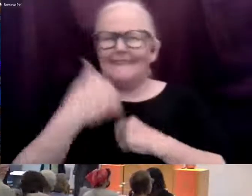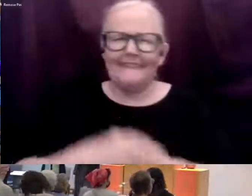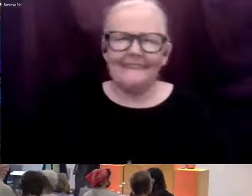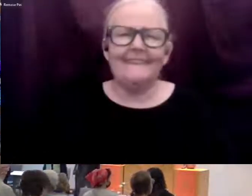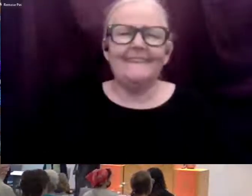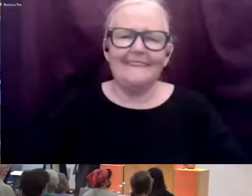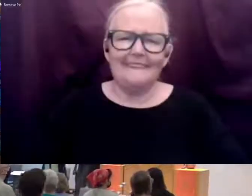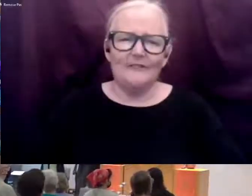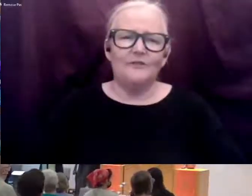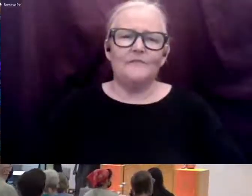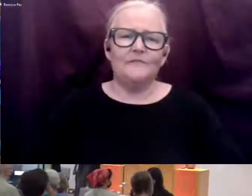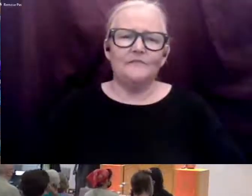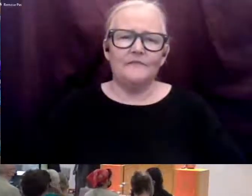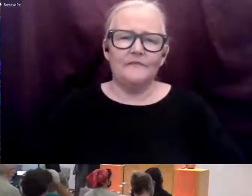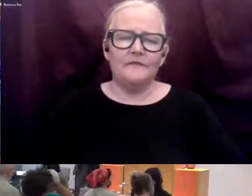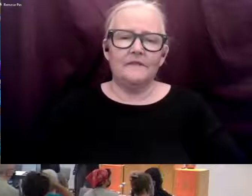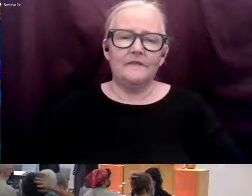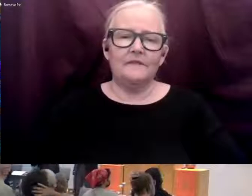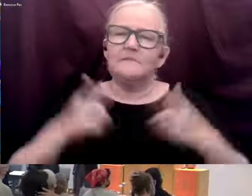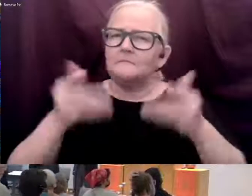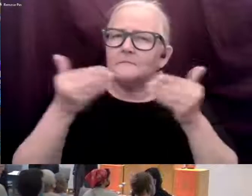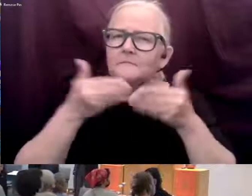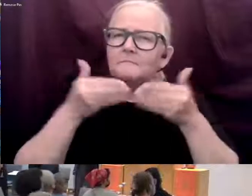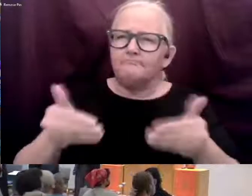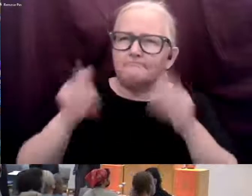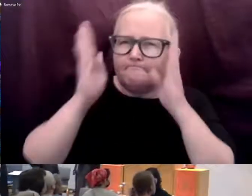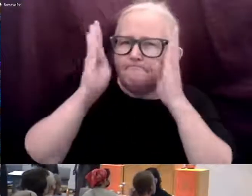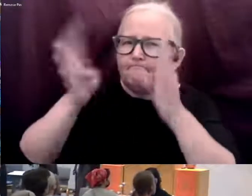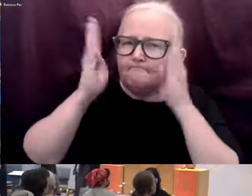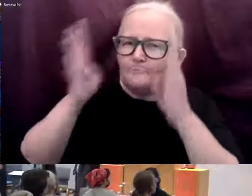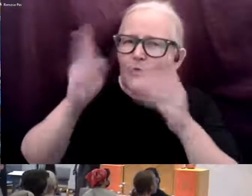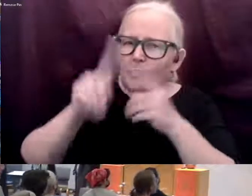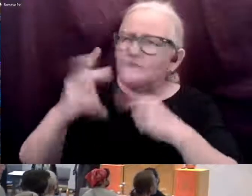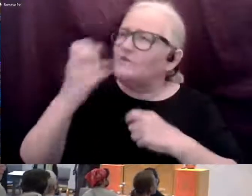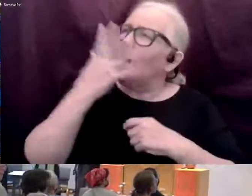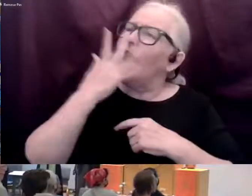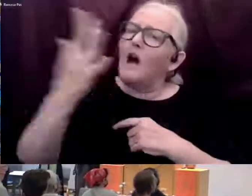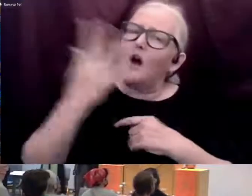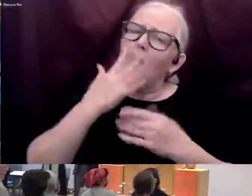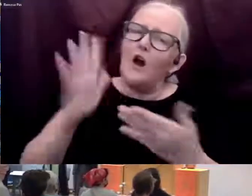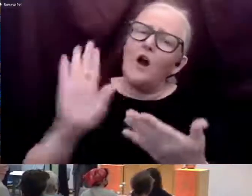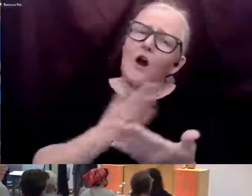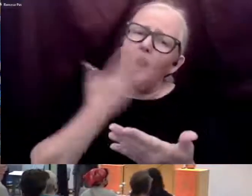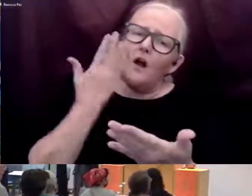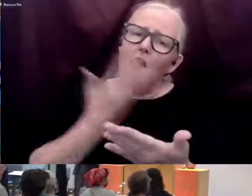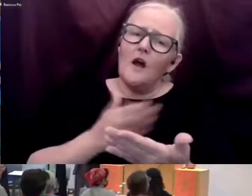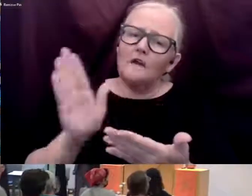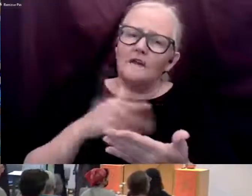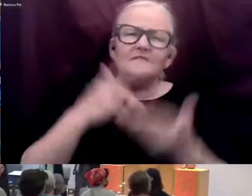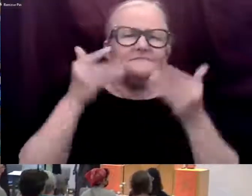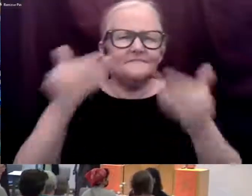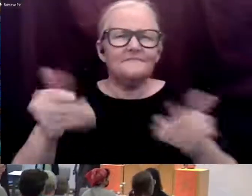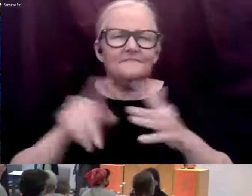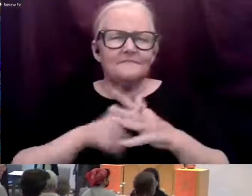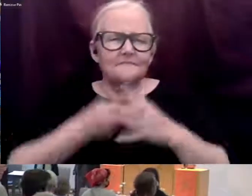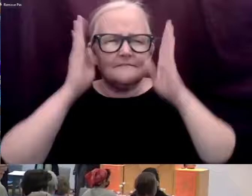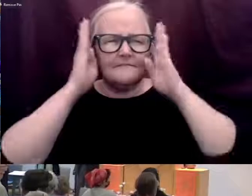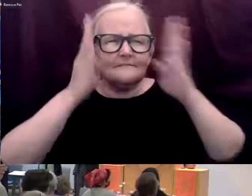ears. Open your ears to the song. Open your ears to